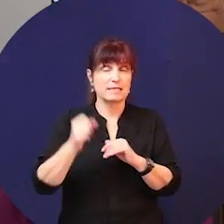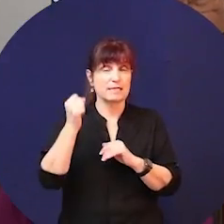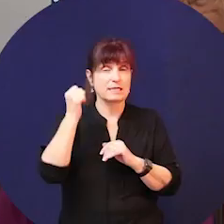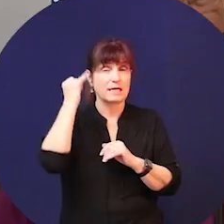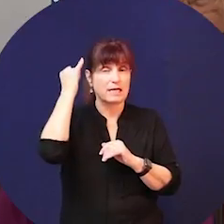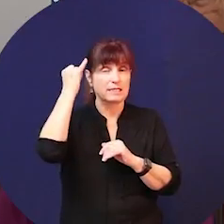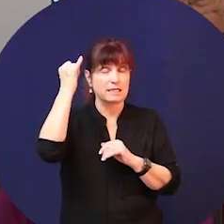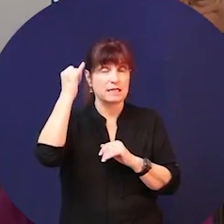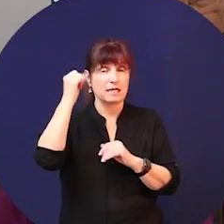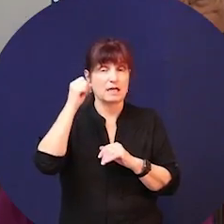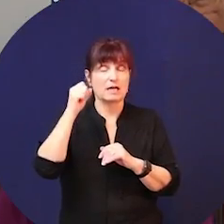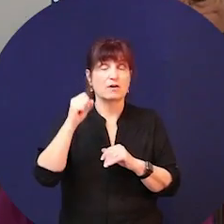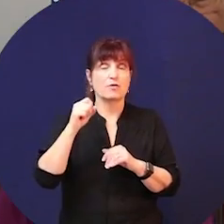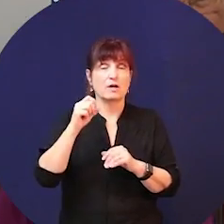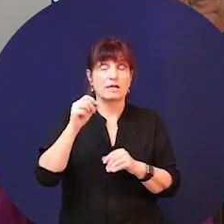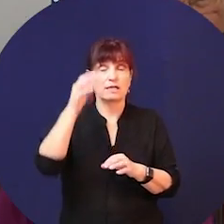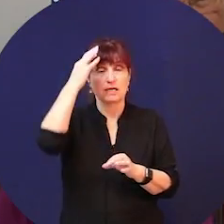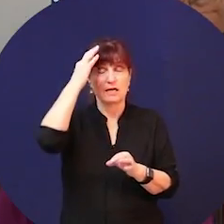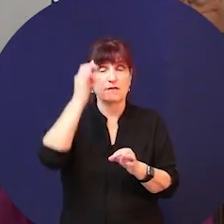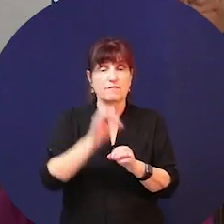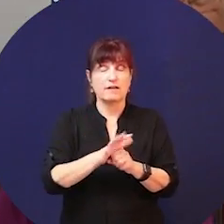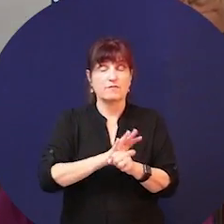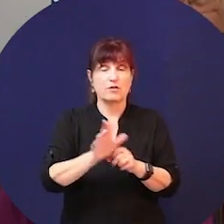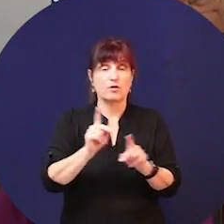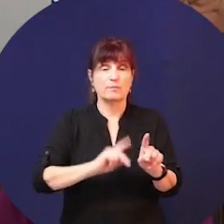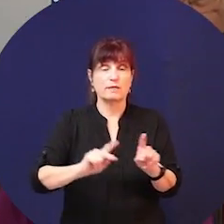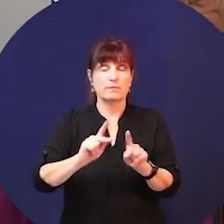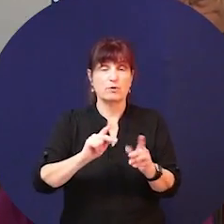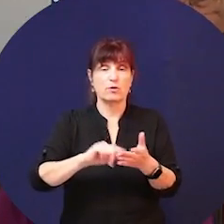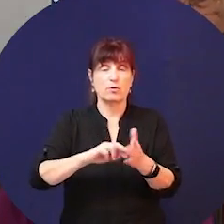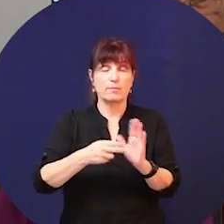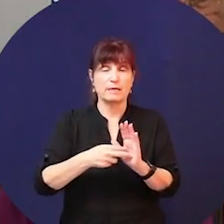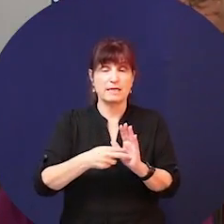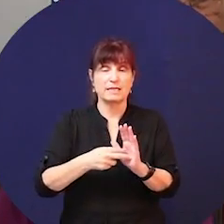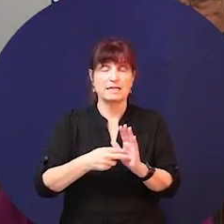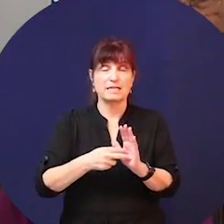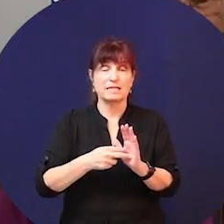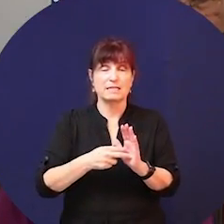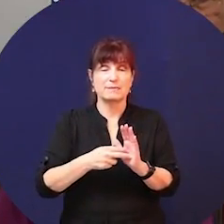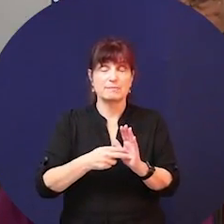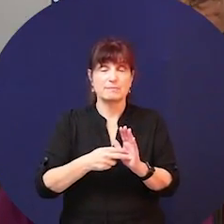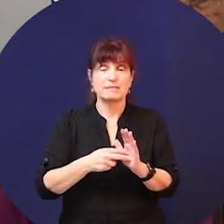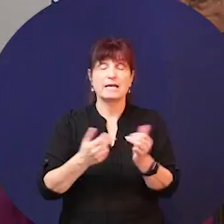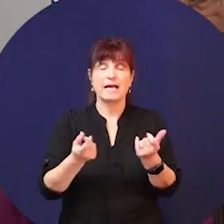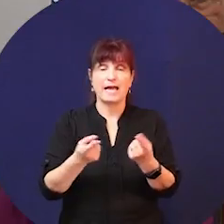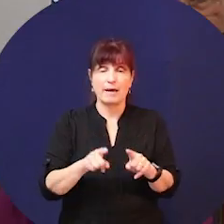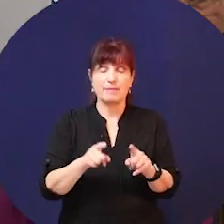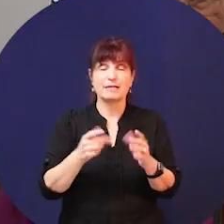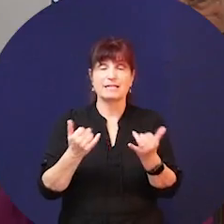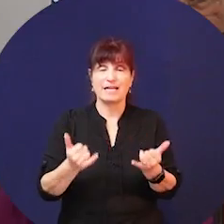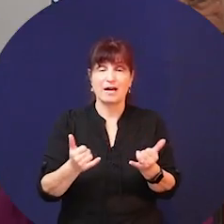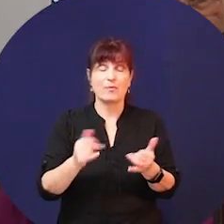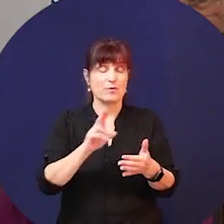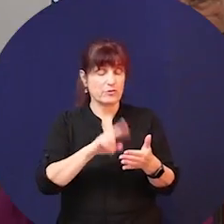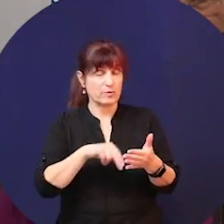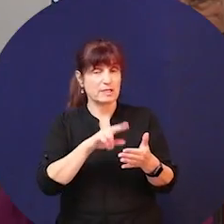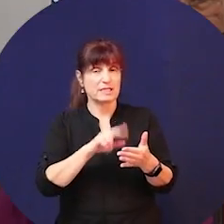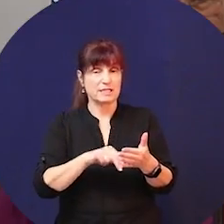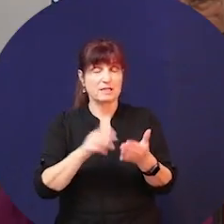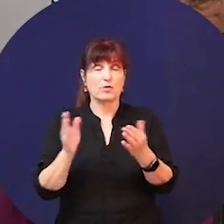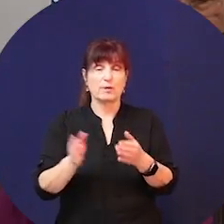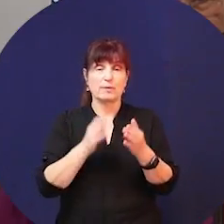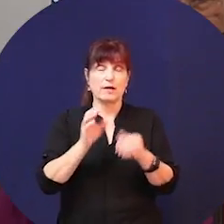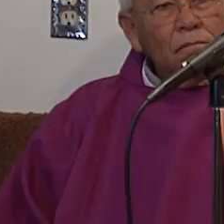we're about as people of faith and people of God is being established now in all these wonderful readings. So as we prepare now for this